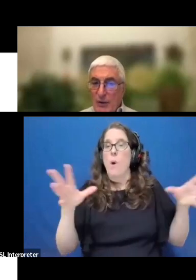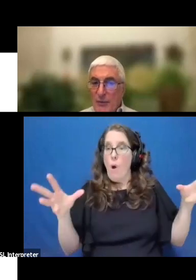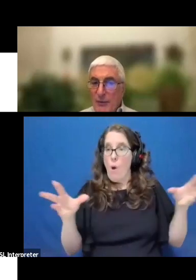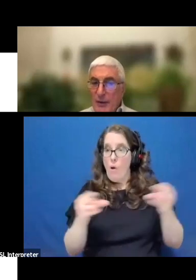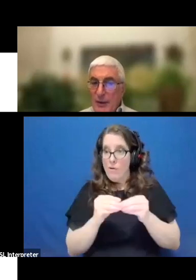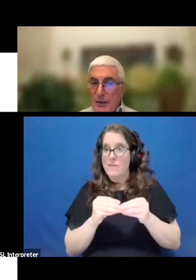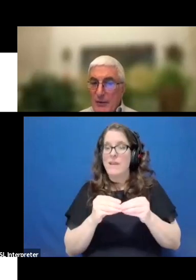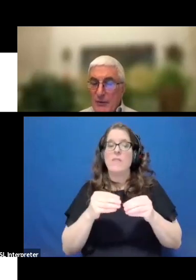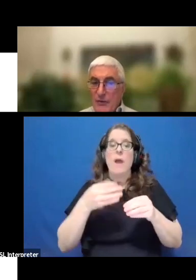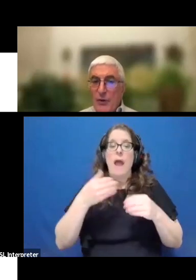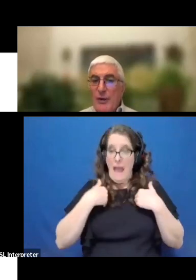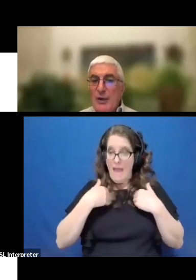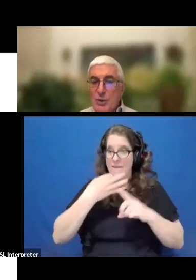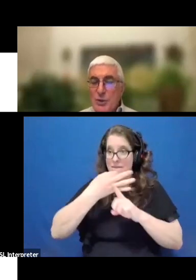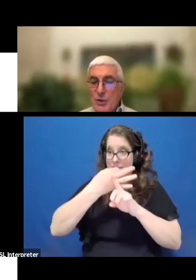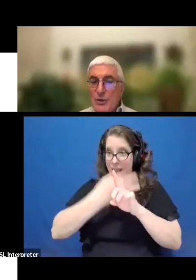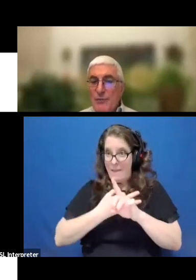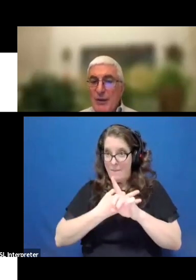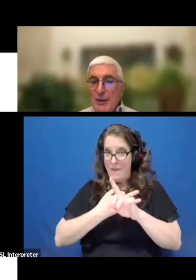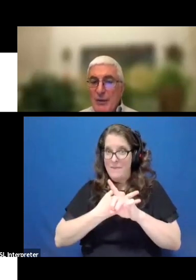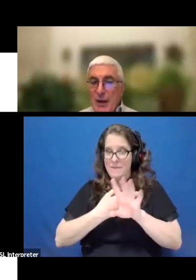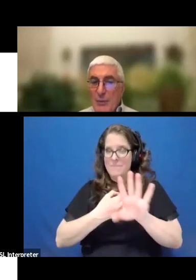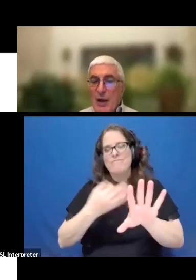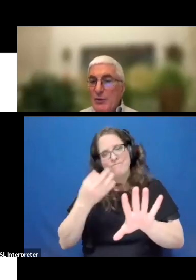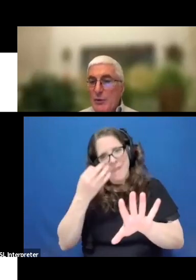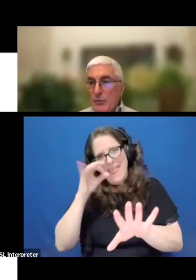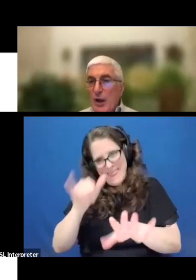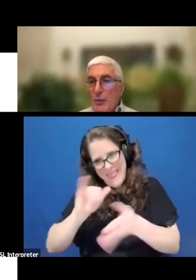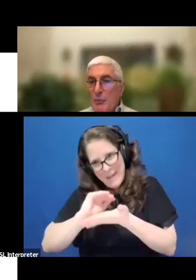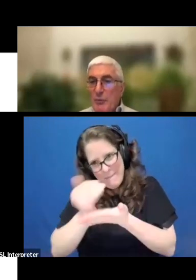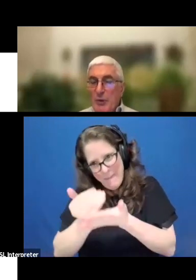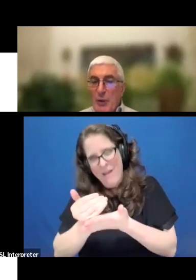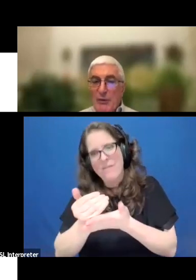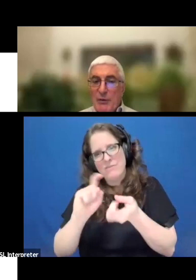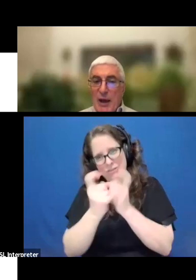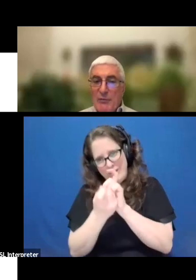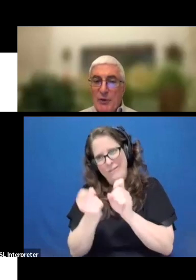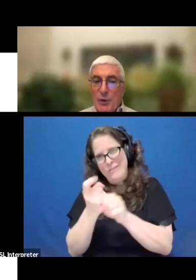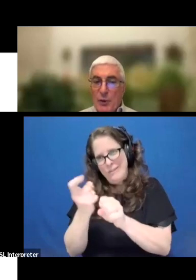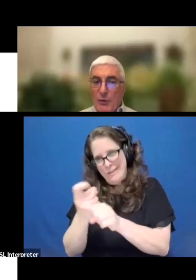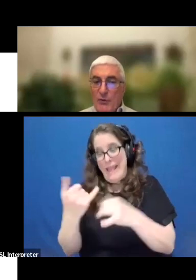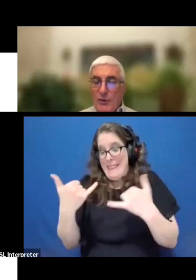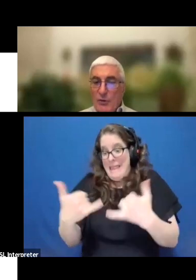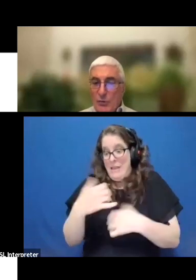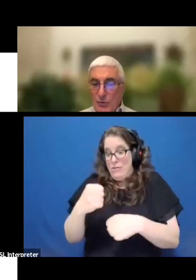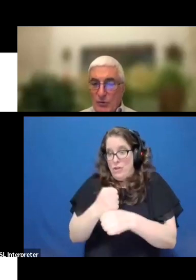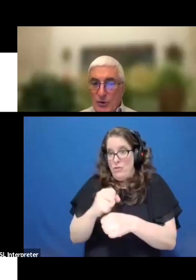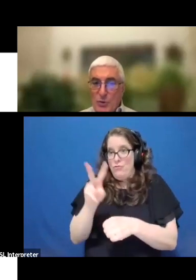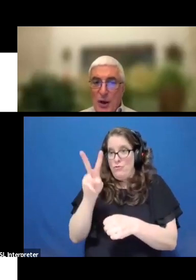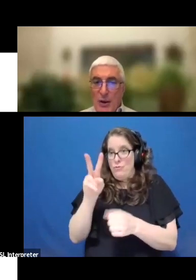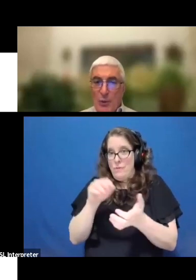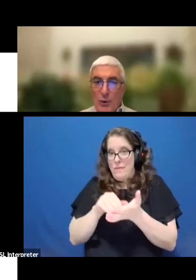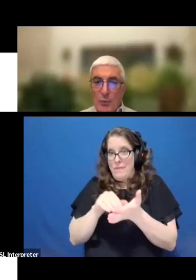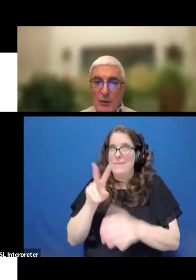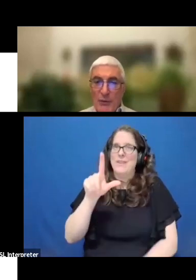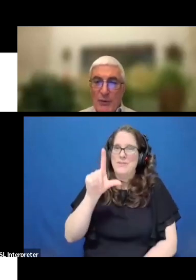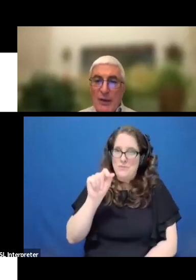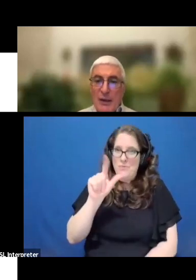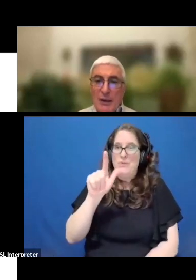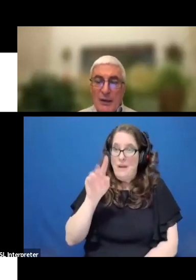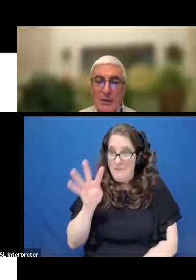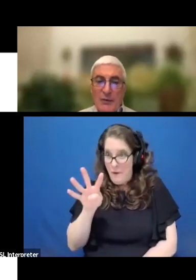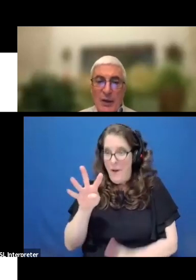$1,110 a month this year. Each year, that amount goes up, the amount you'd have to earn to use a trial work